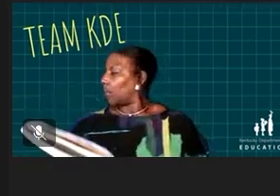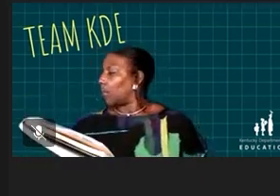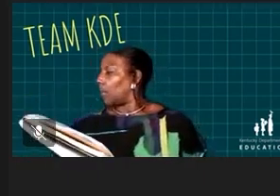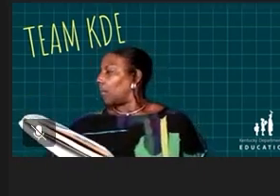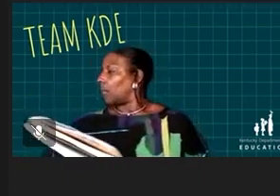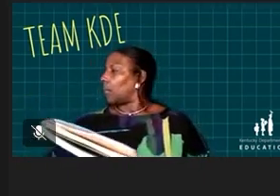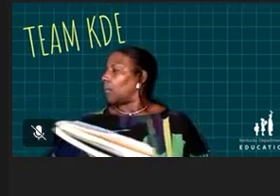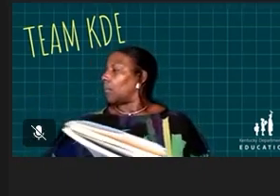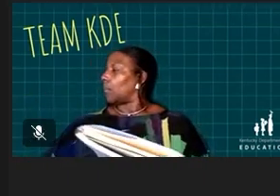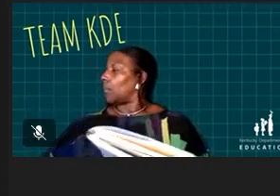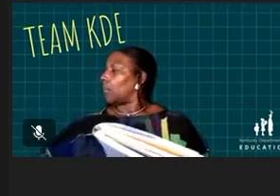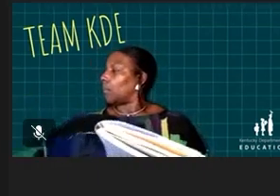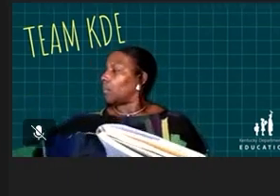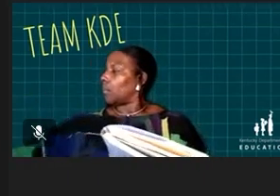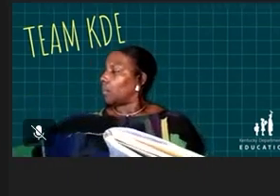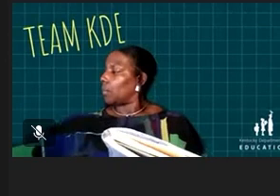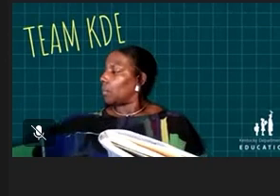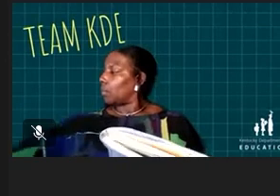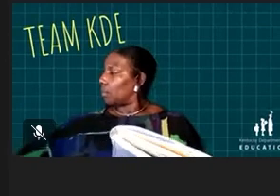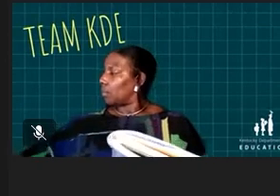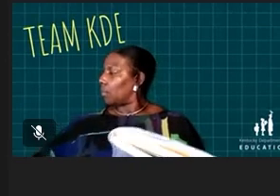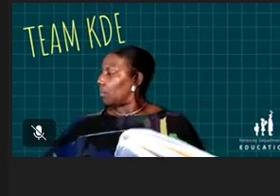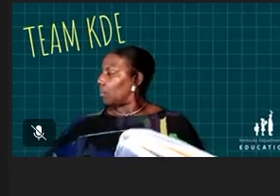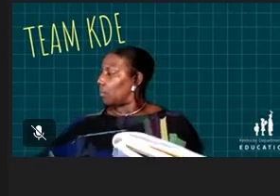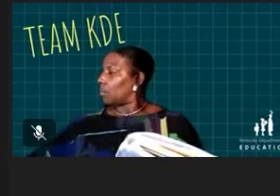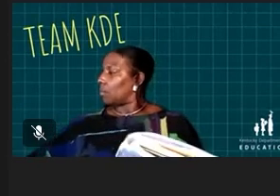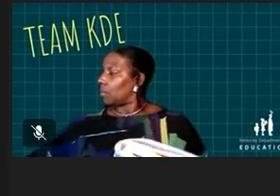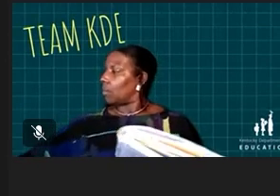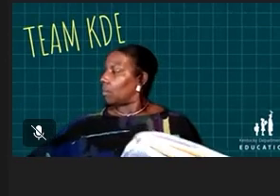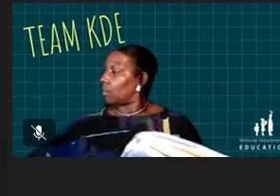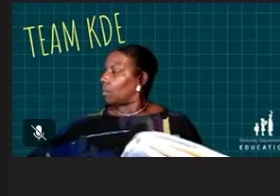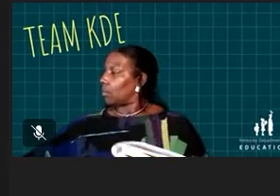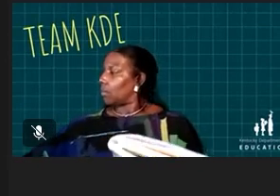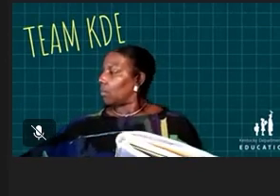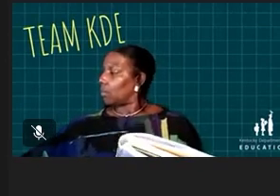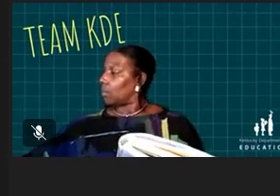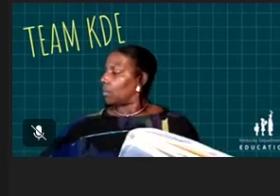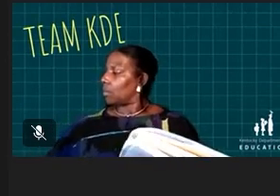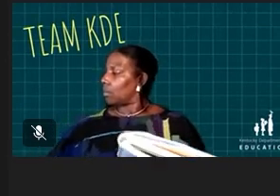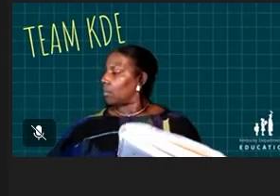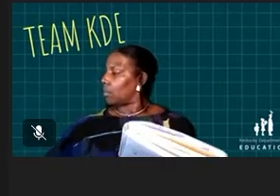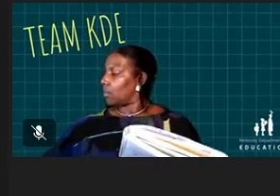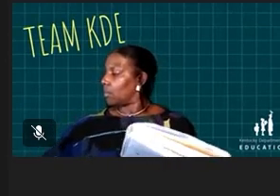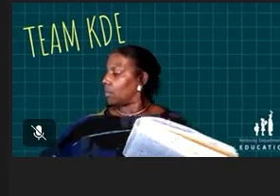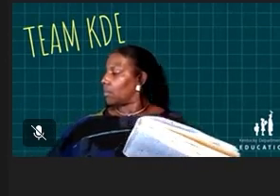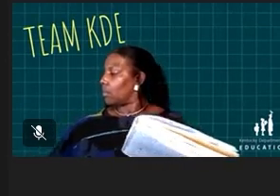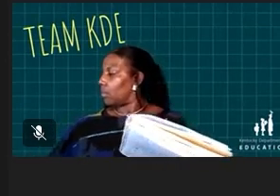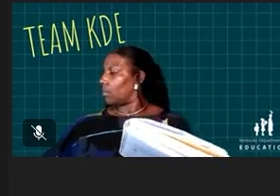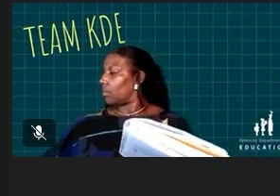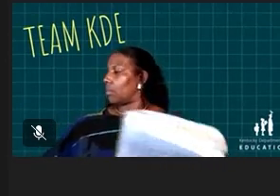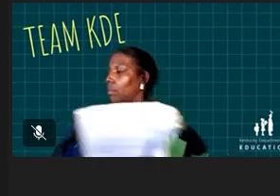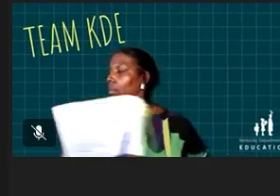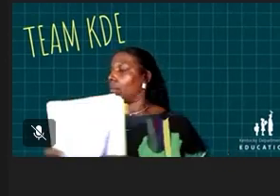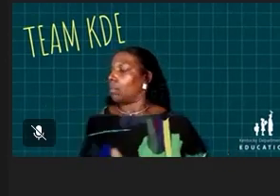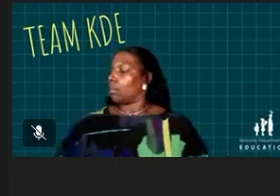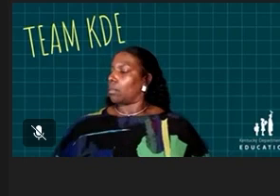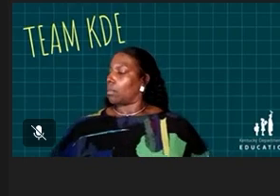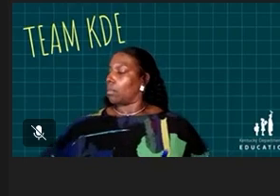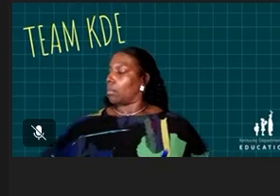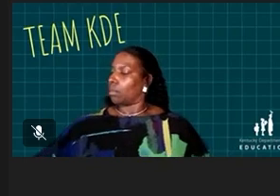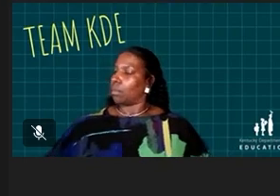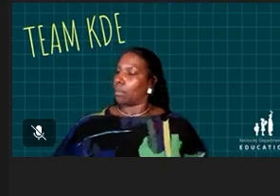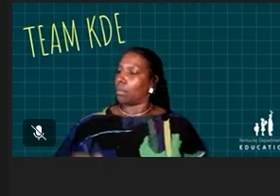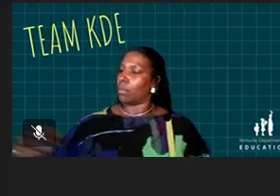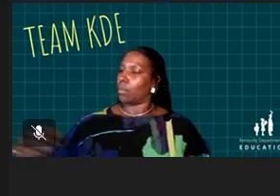And then the actual service start date for the recurring service is on or after the start of the funding